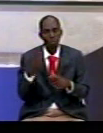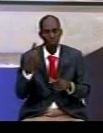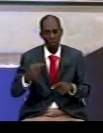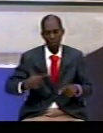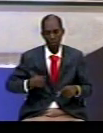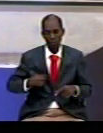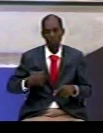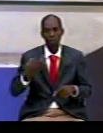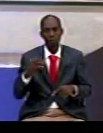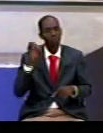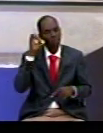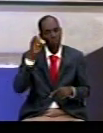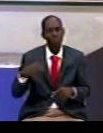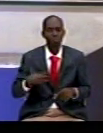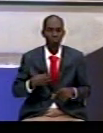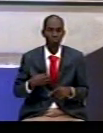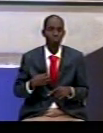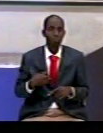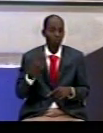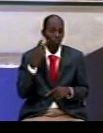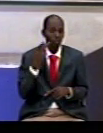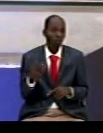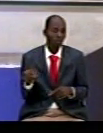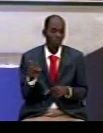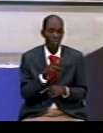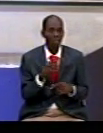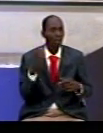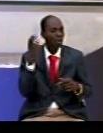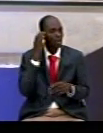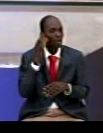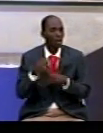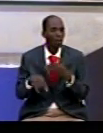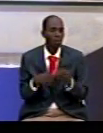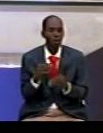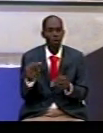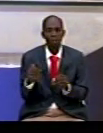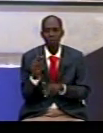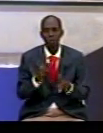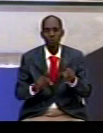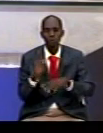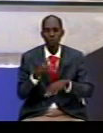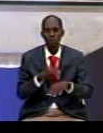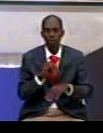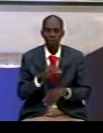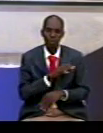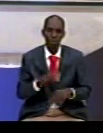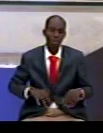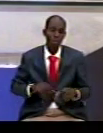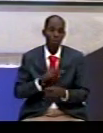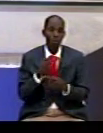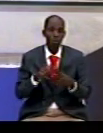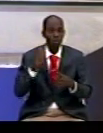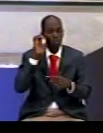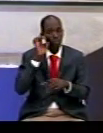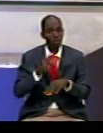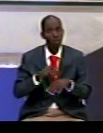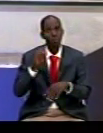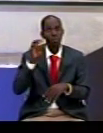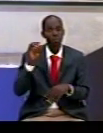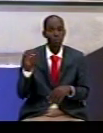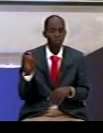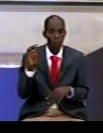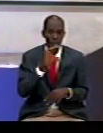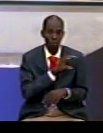see that? They had heard about other people touching him, and when they touched him, they were made